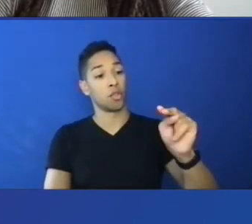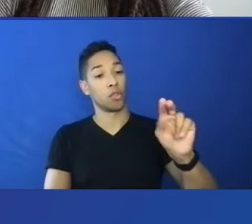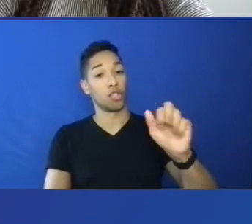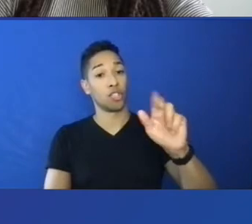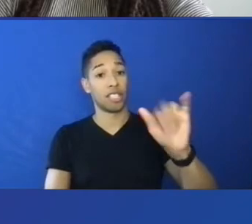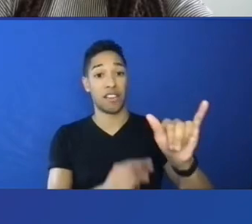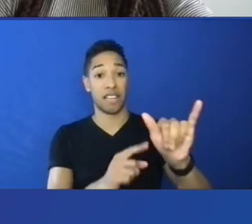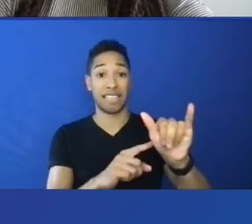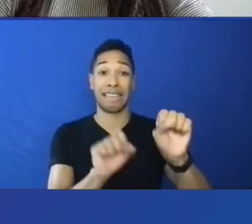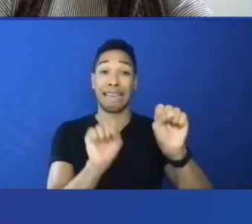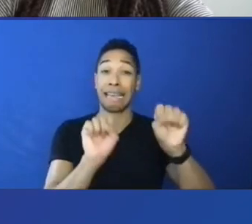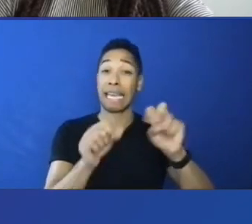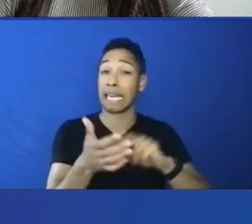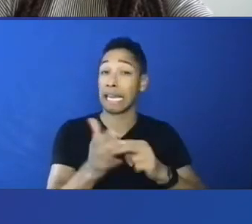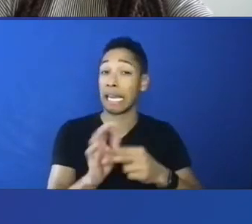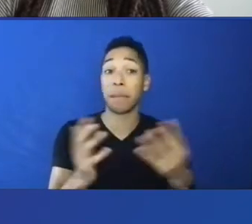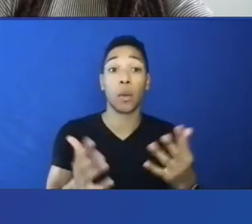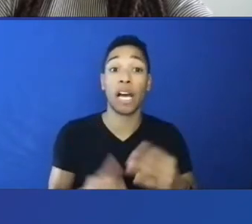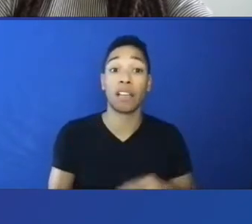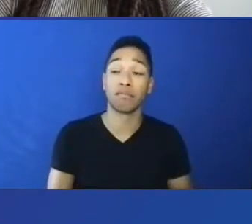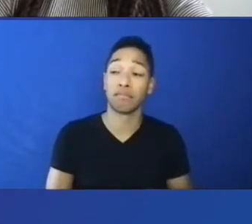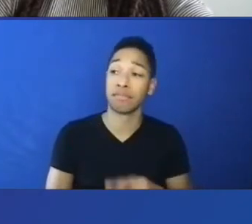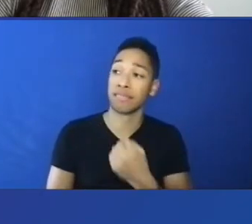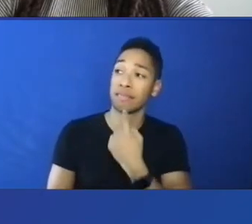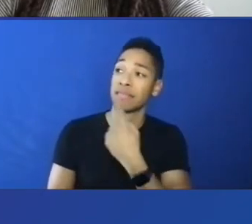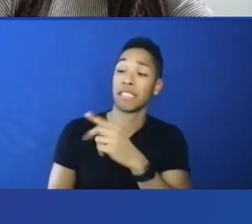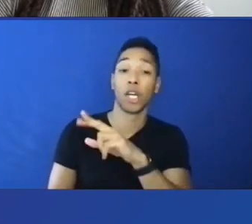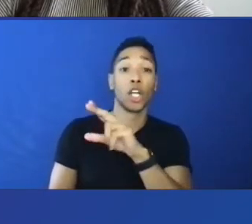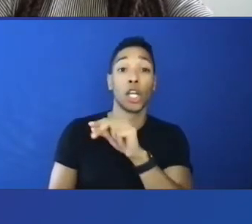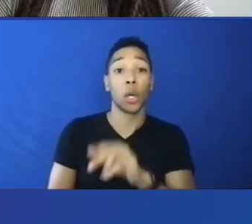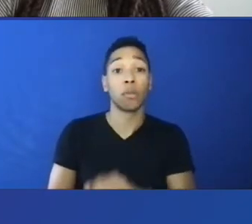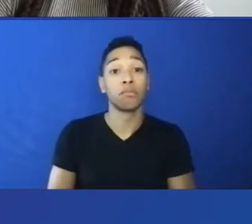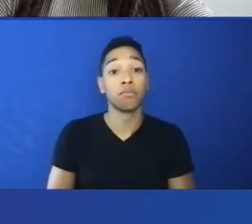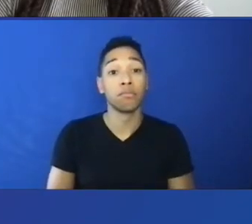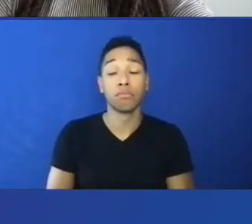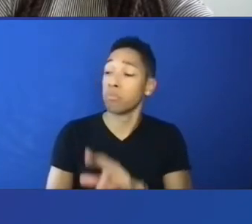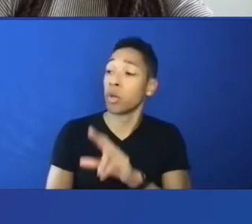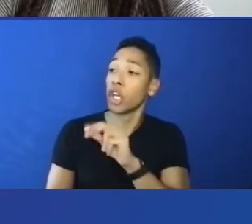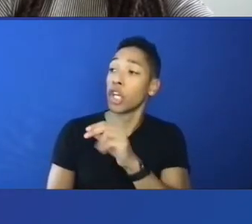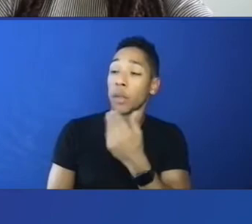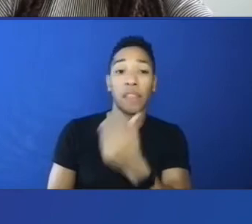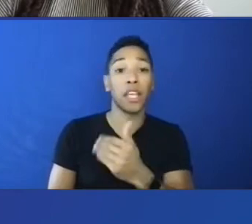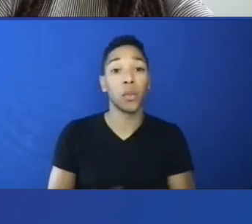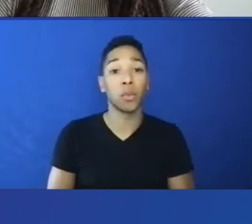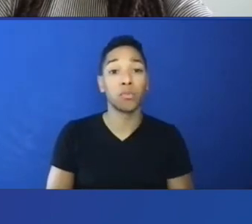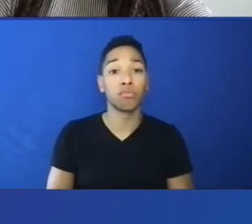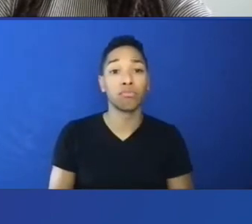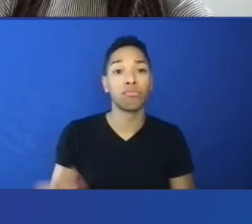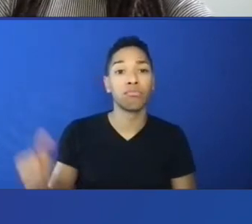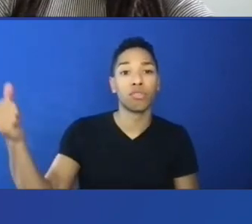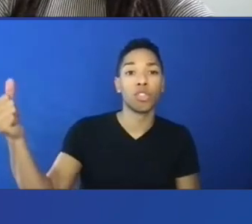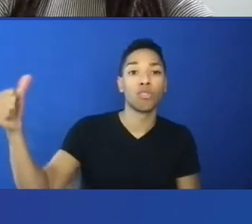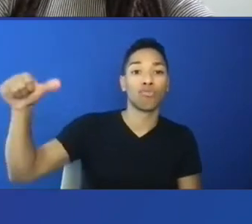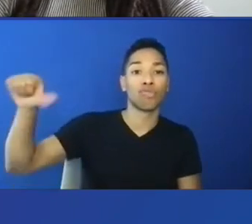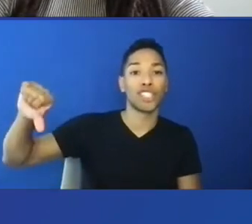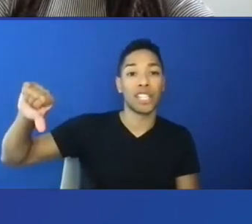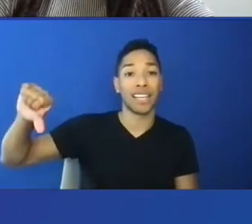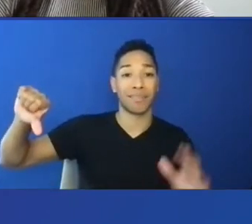no, no, thank you, and rejecting what is or what was.